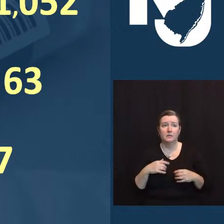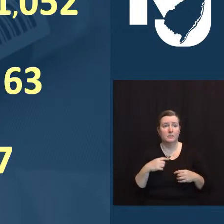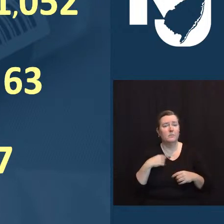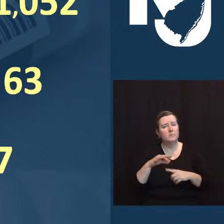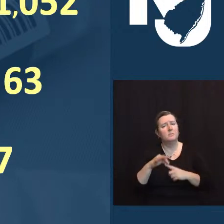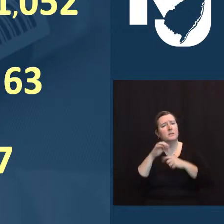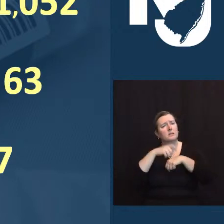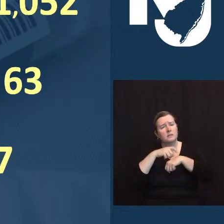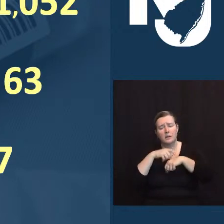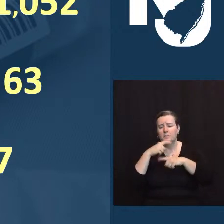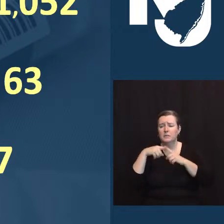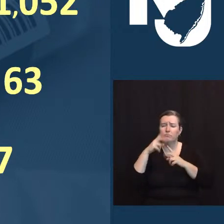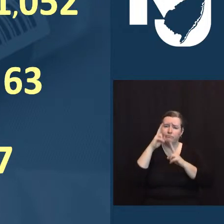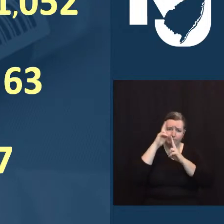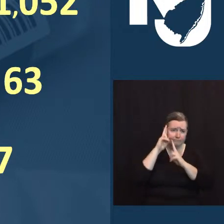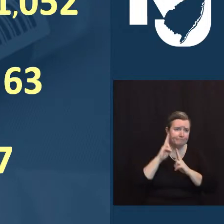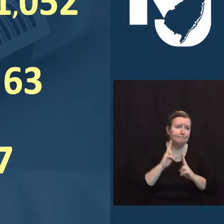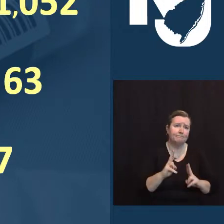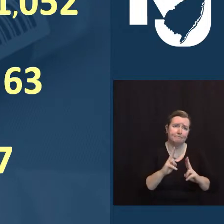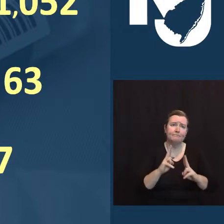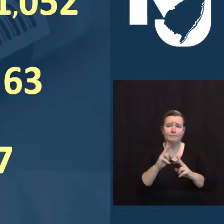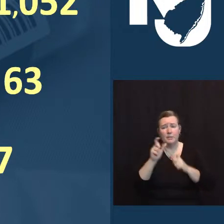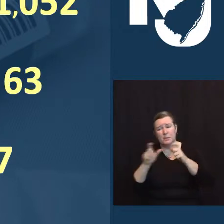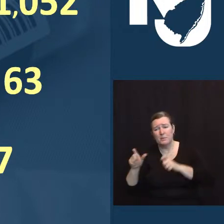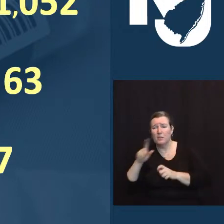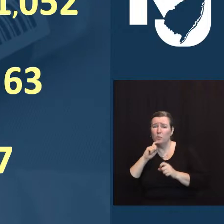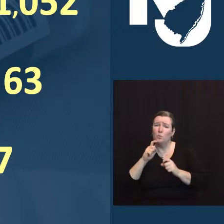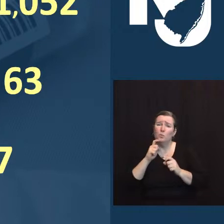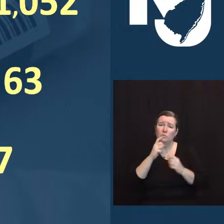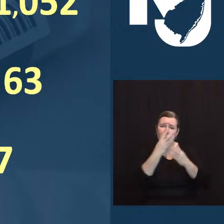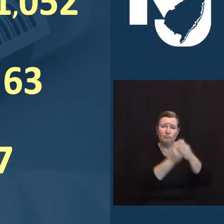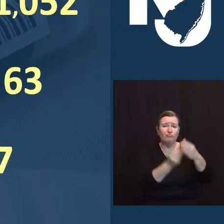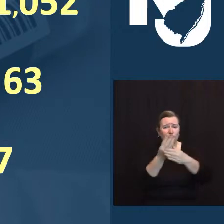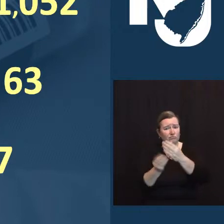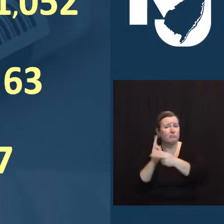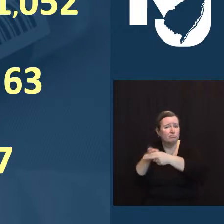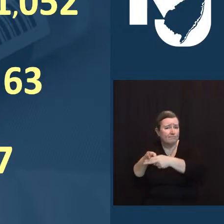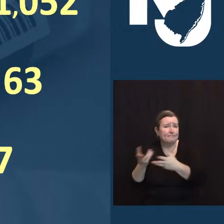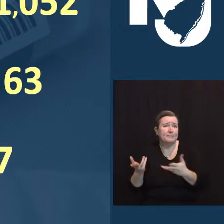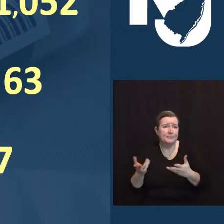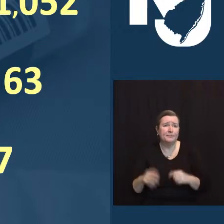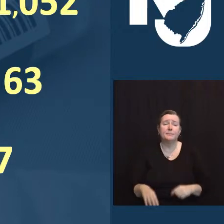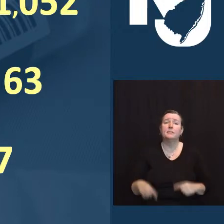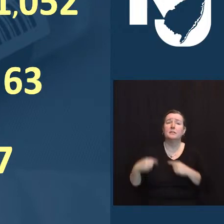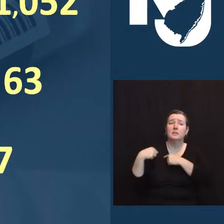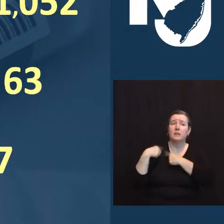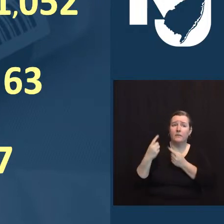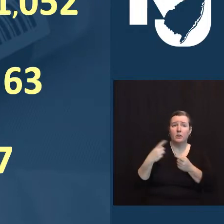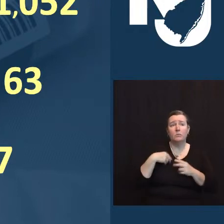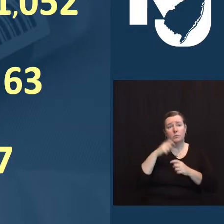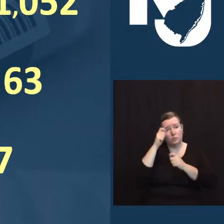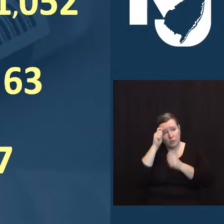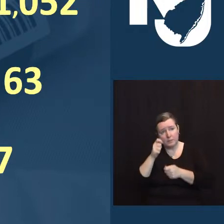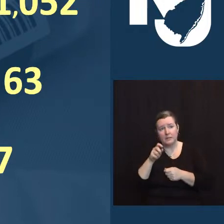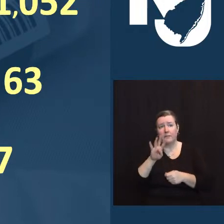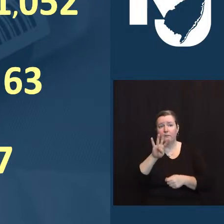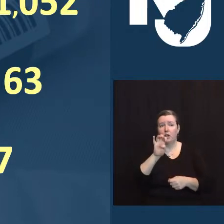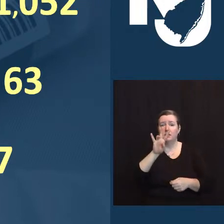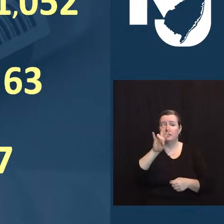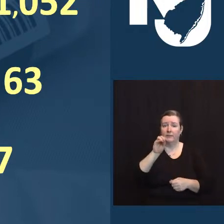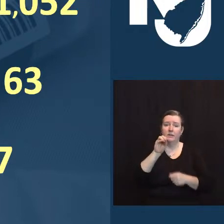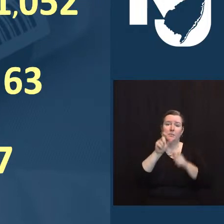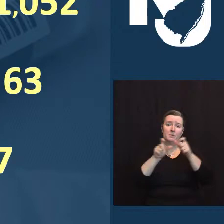this virus has taken away. We've honored, as of today, 470 of our fellow New Jerseyans so